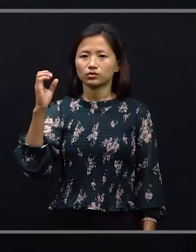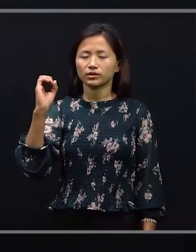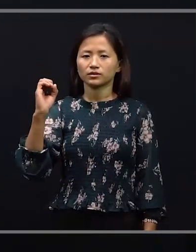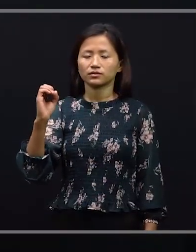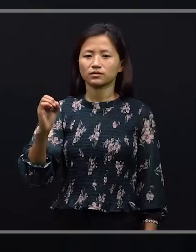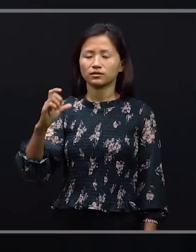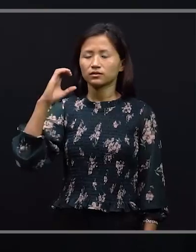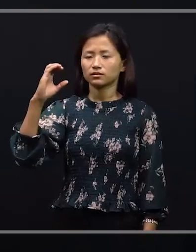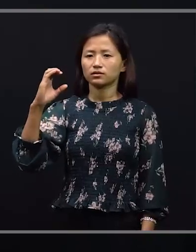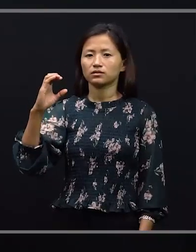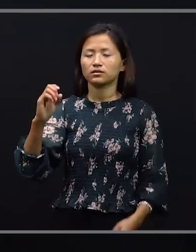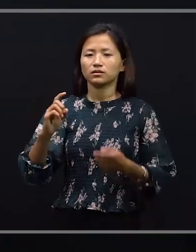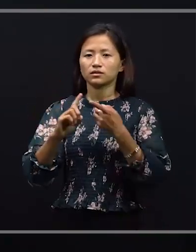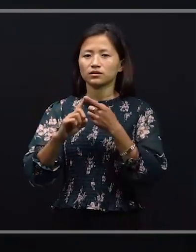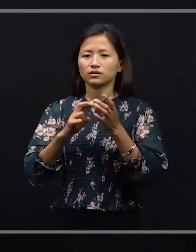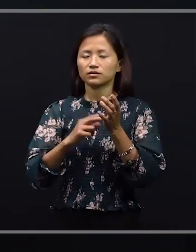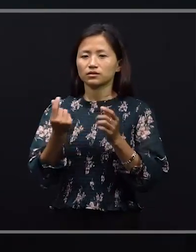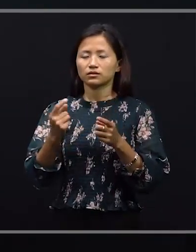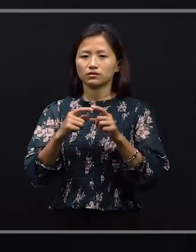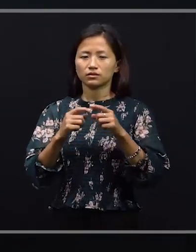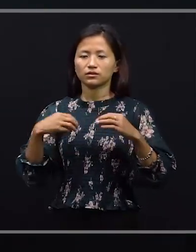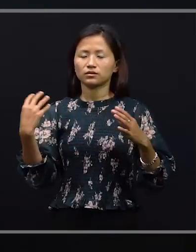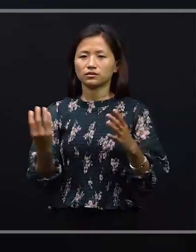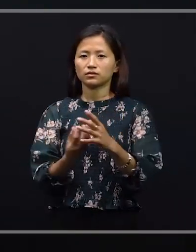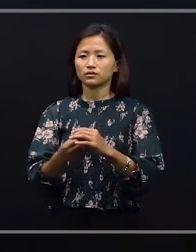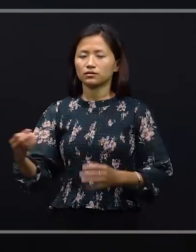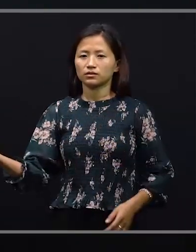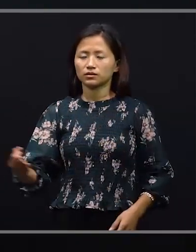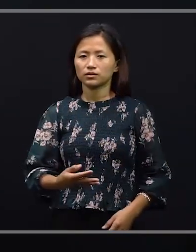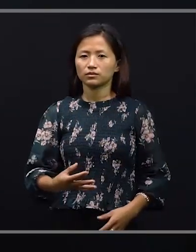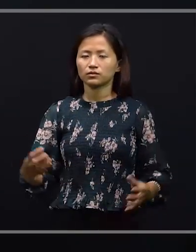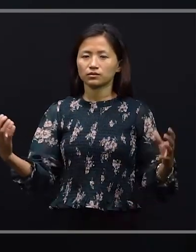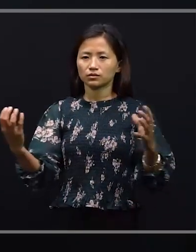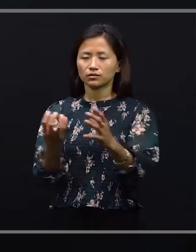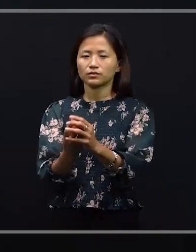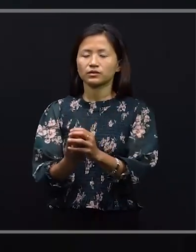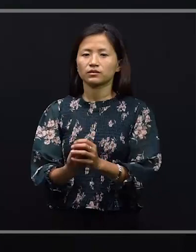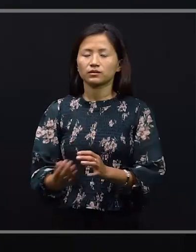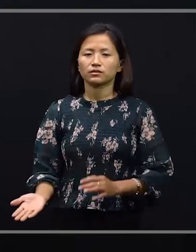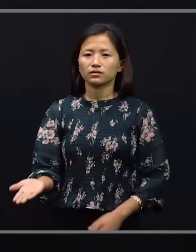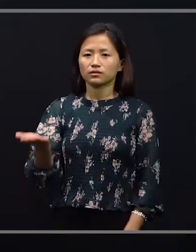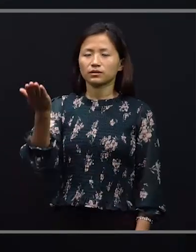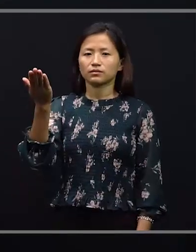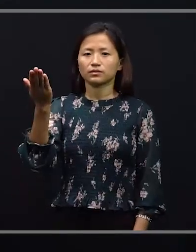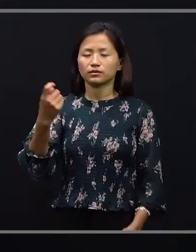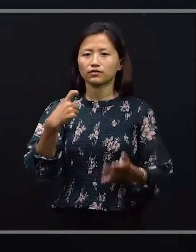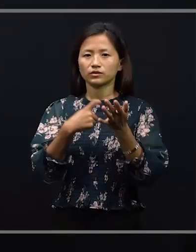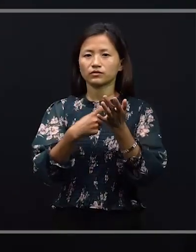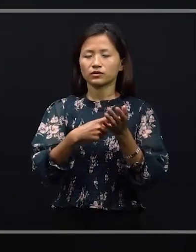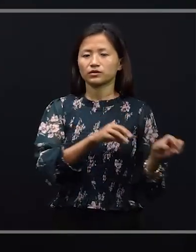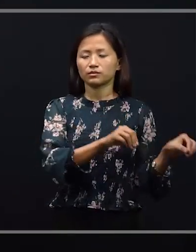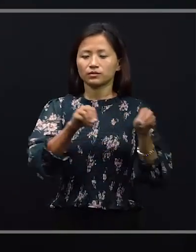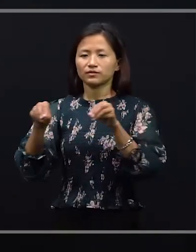century, okay, a new group came up. New group in the sense, in your textbook it is written as the revolutionary